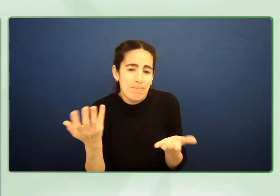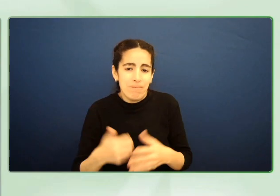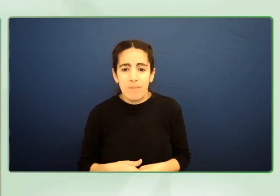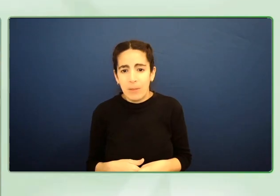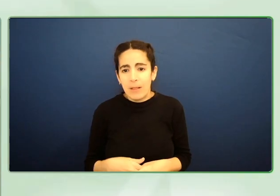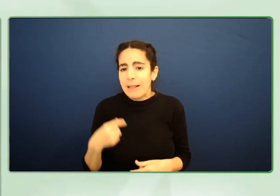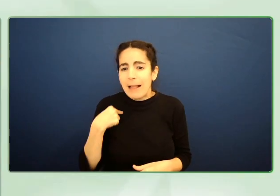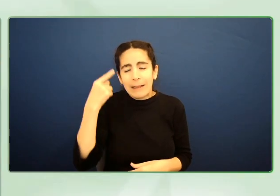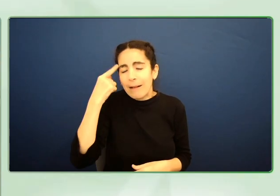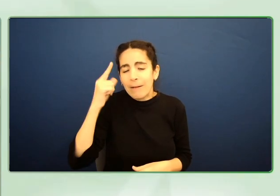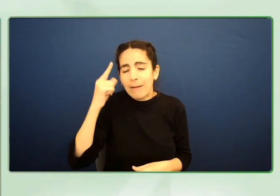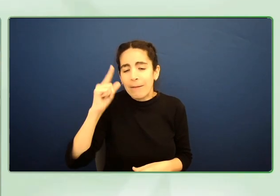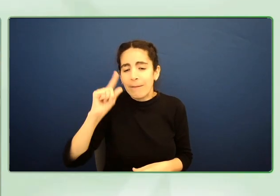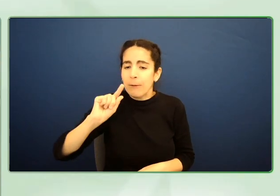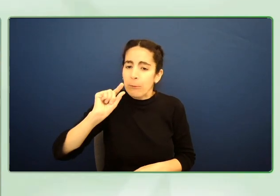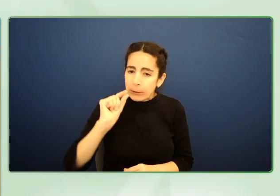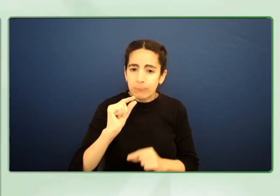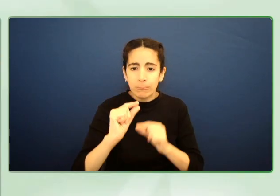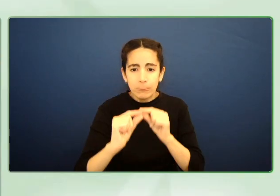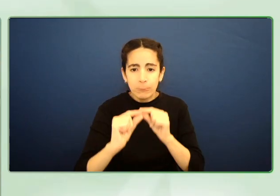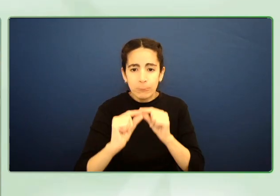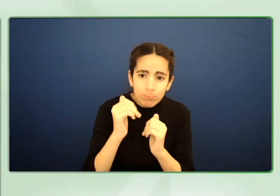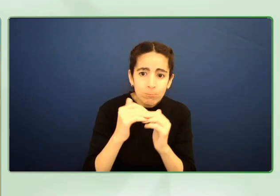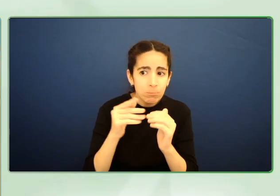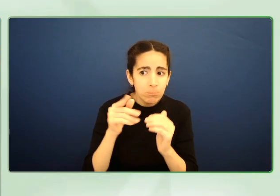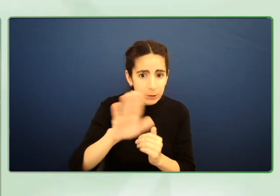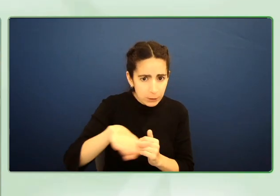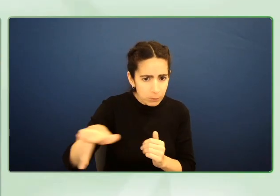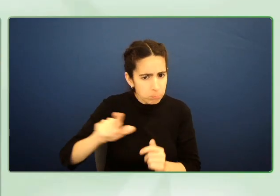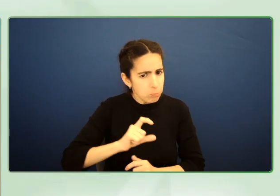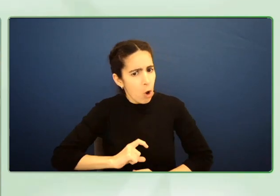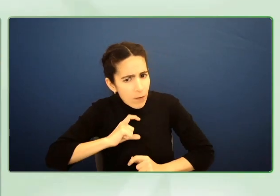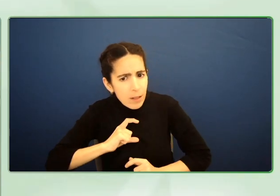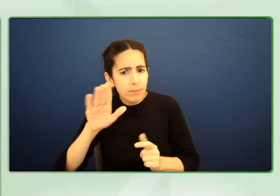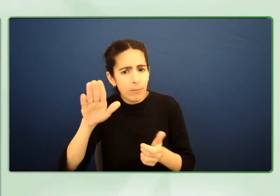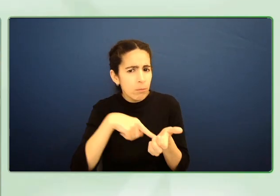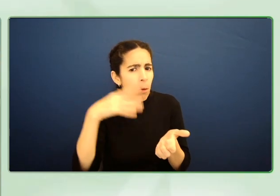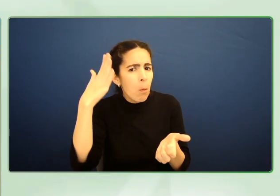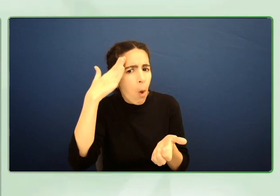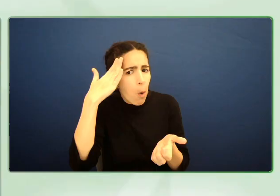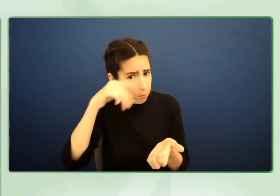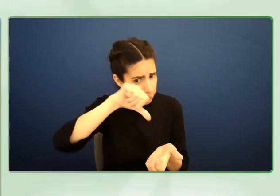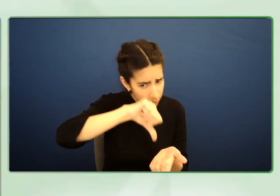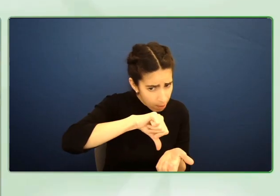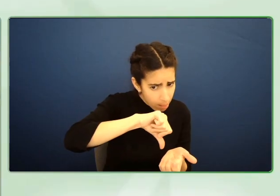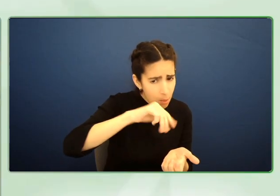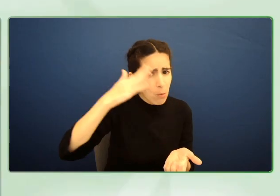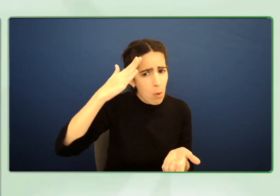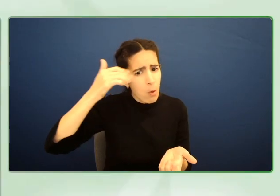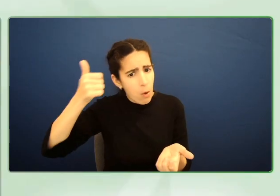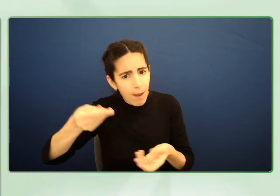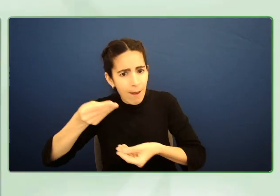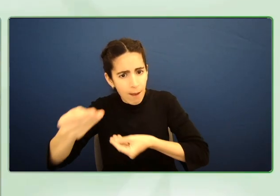their confidence, their sense of good and bad, when they are small. And we have to deal with